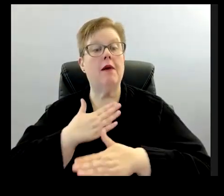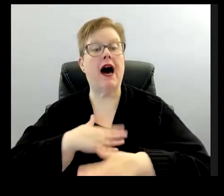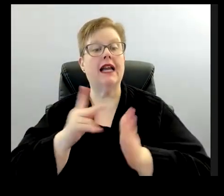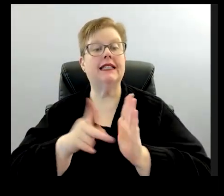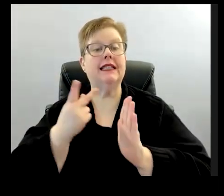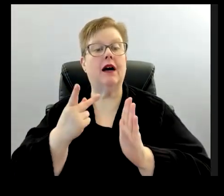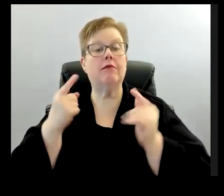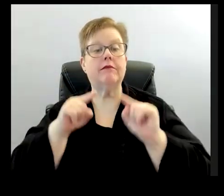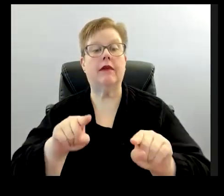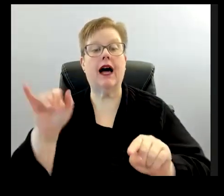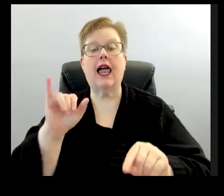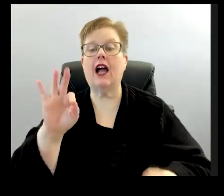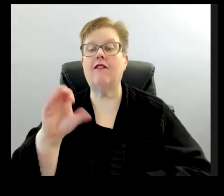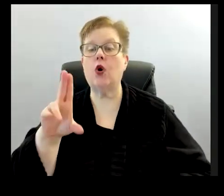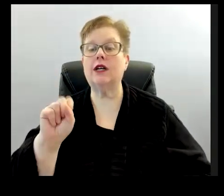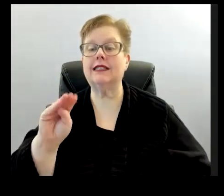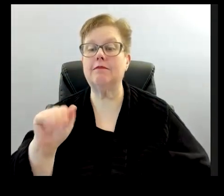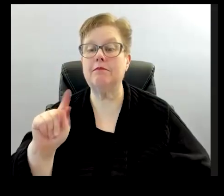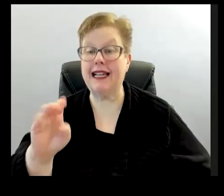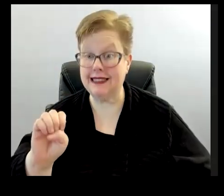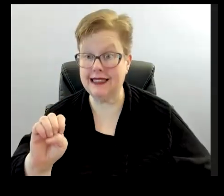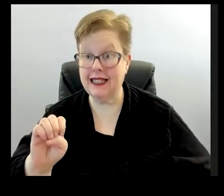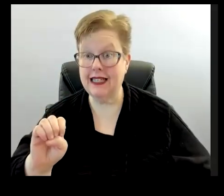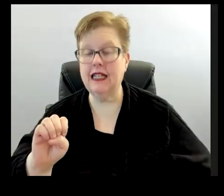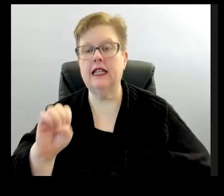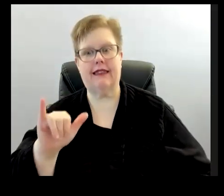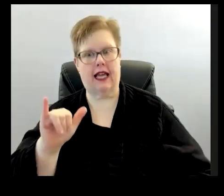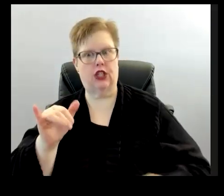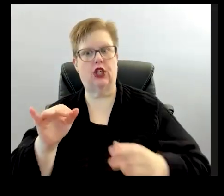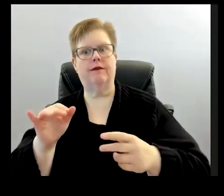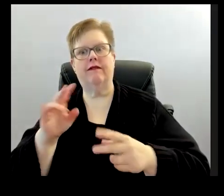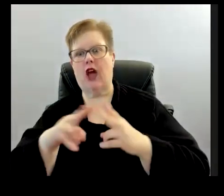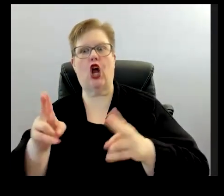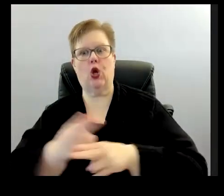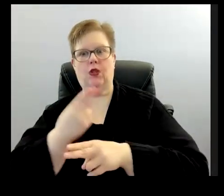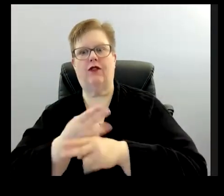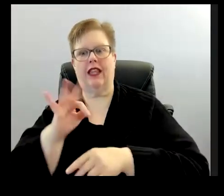like FocusMate, which are particularly useful if you are neurodivergent,